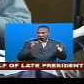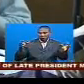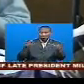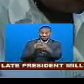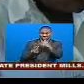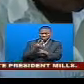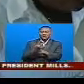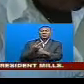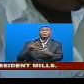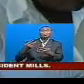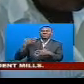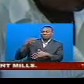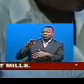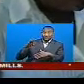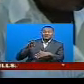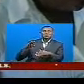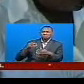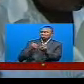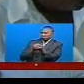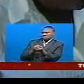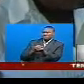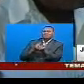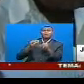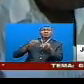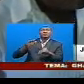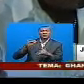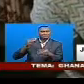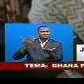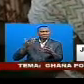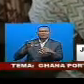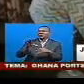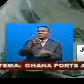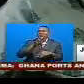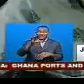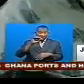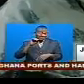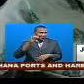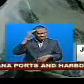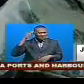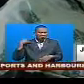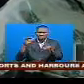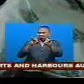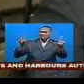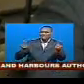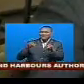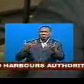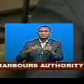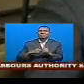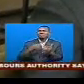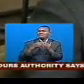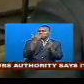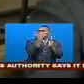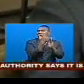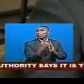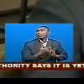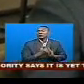with support from the French Embassy in Ghana. Over 50 heads of departments, chairs of subcommittees, budget and finance